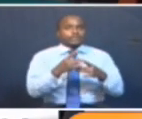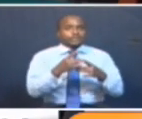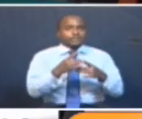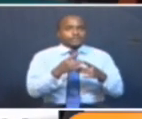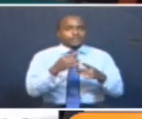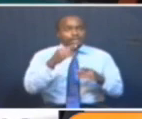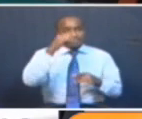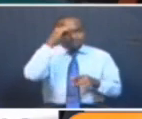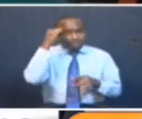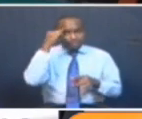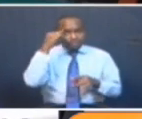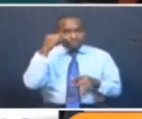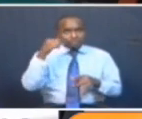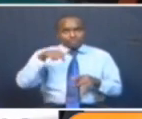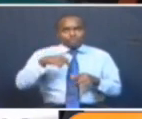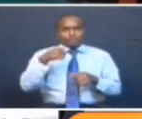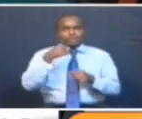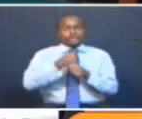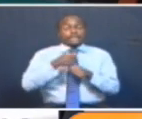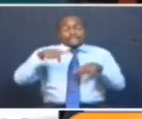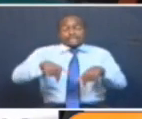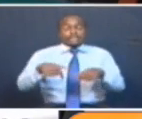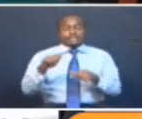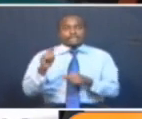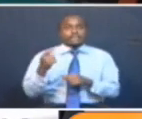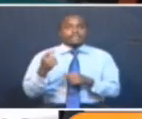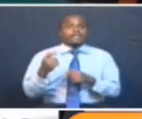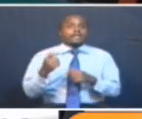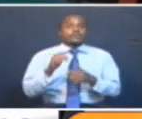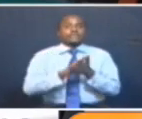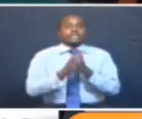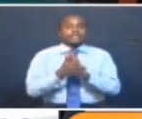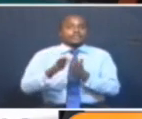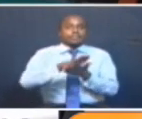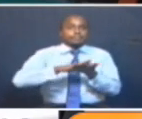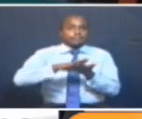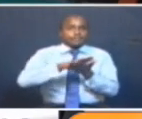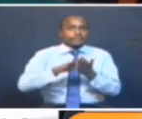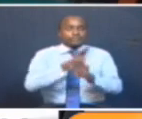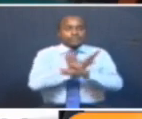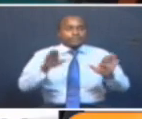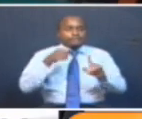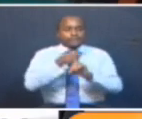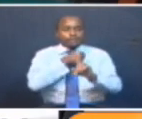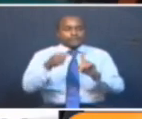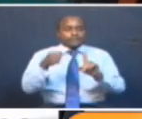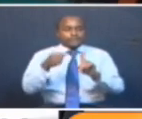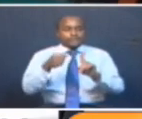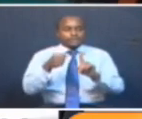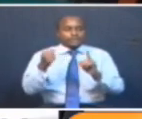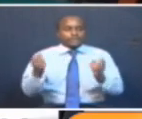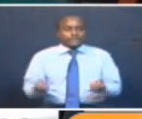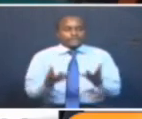also Gandhian in philosophy. Yeah. And it was nothing based on non-violence,